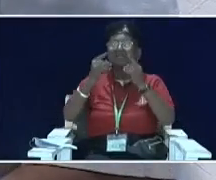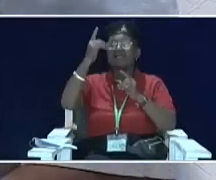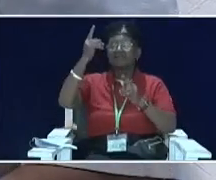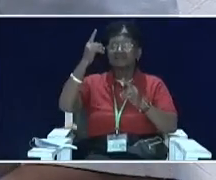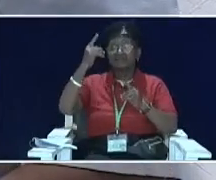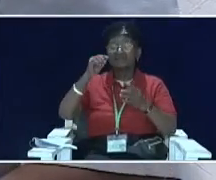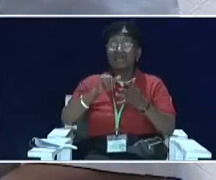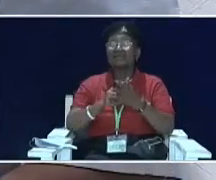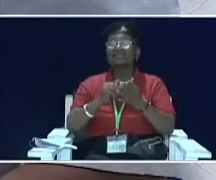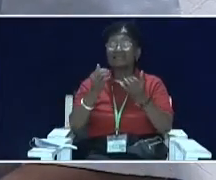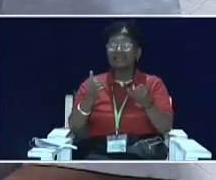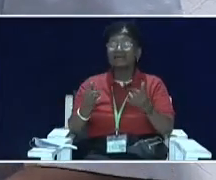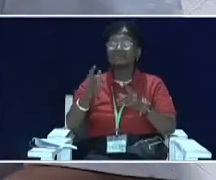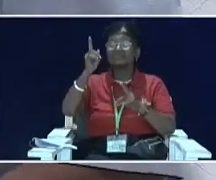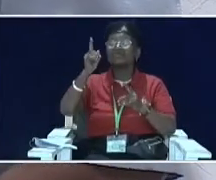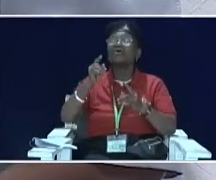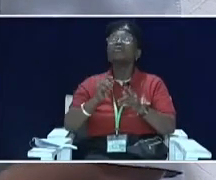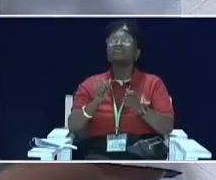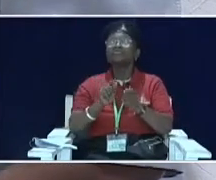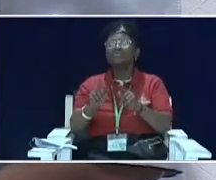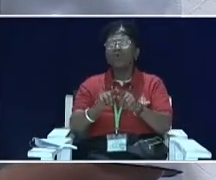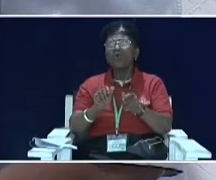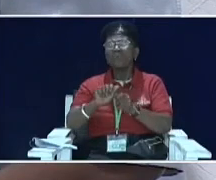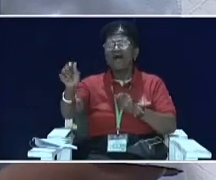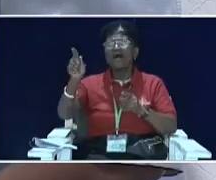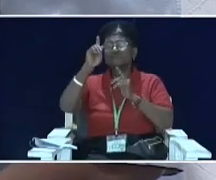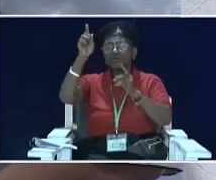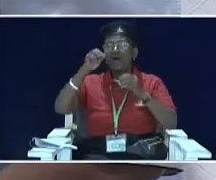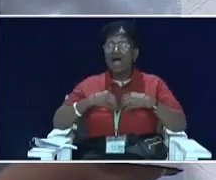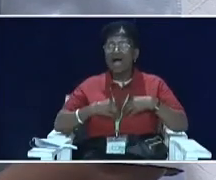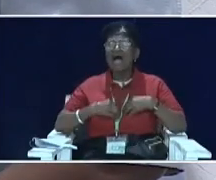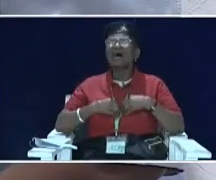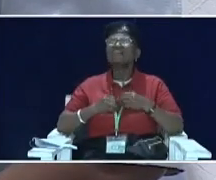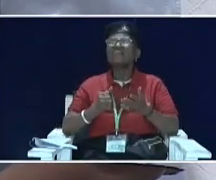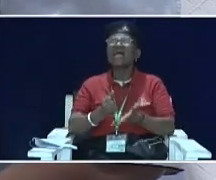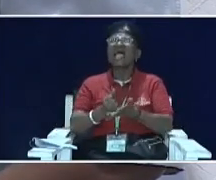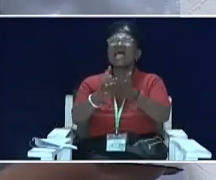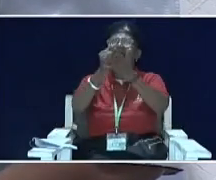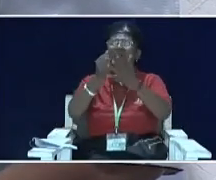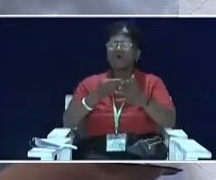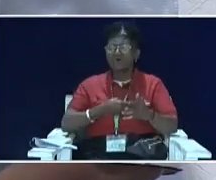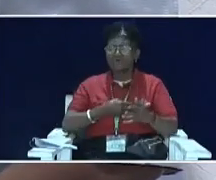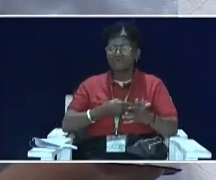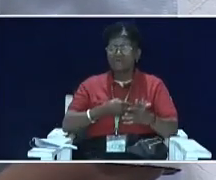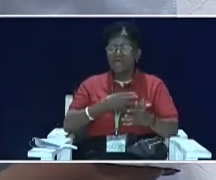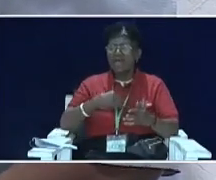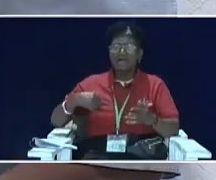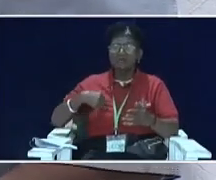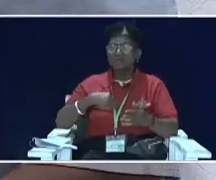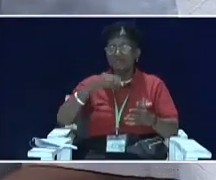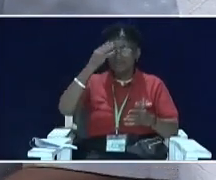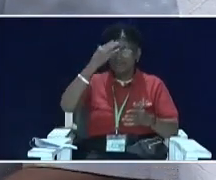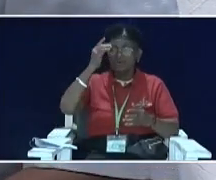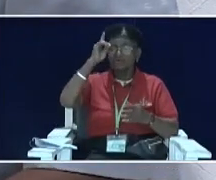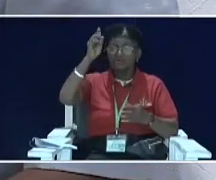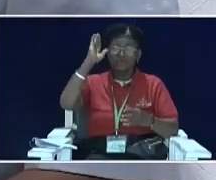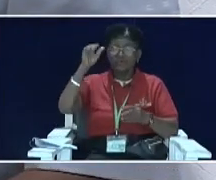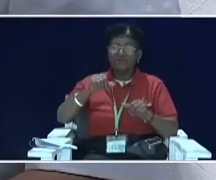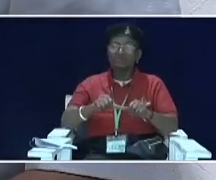us. Thank you because we know you will continue to help us.